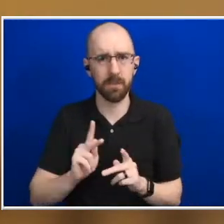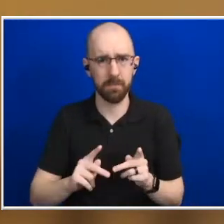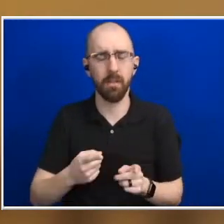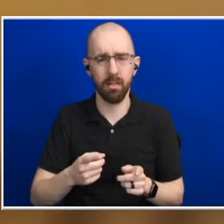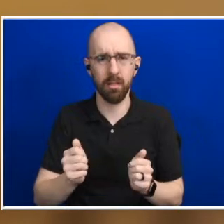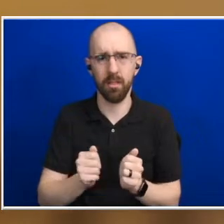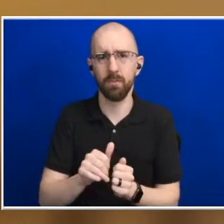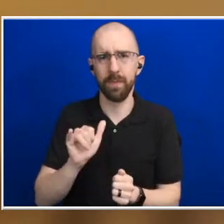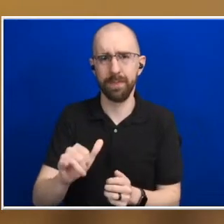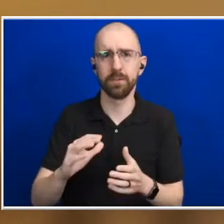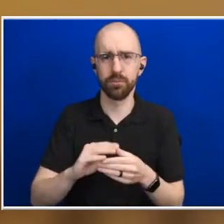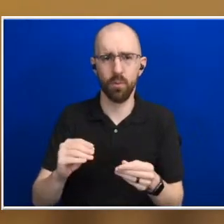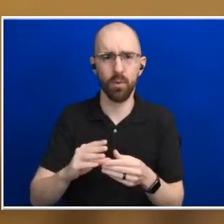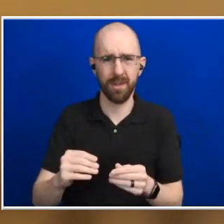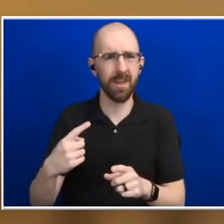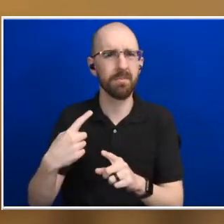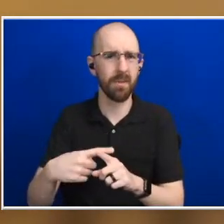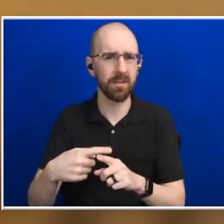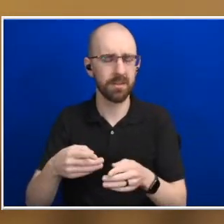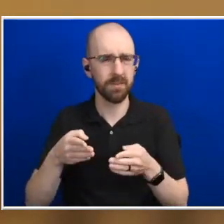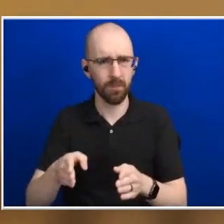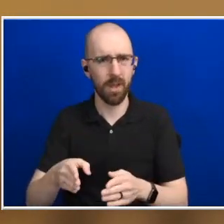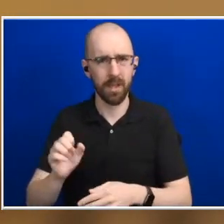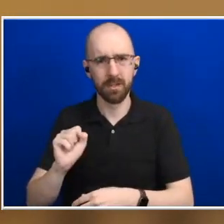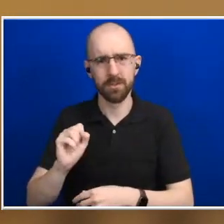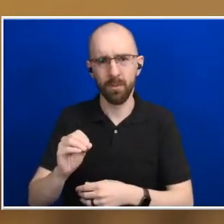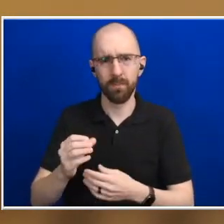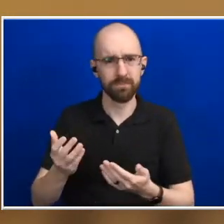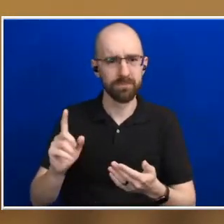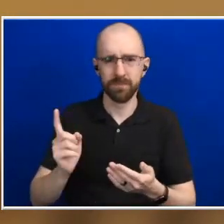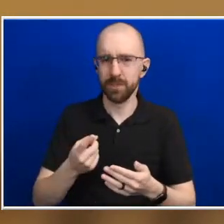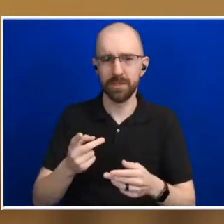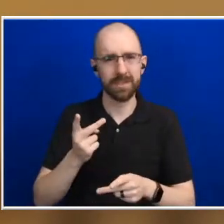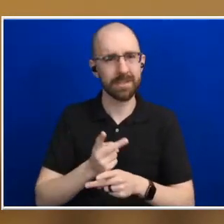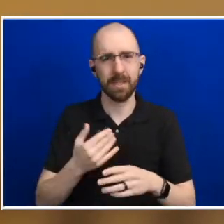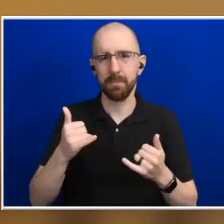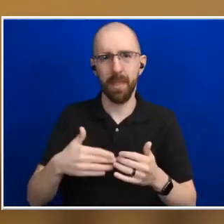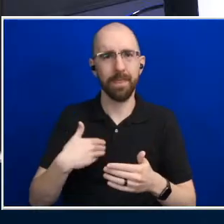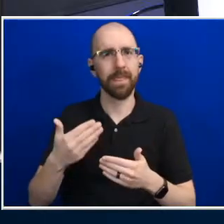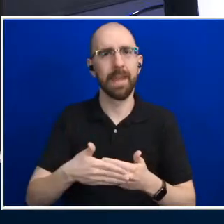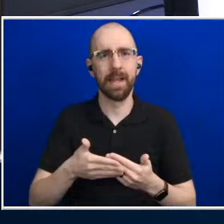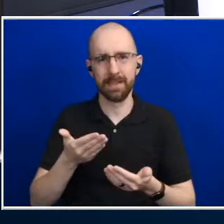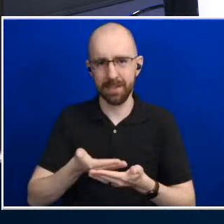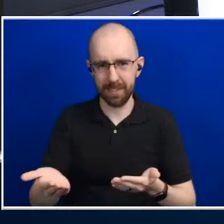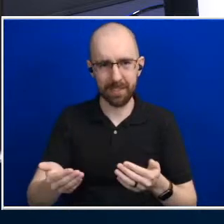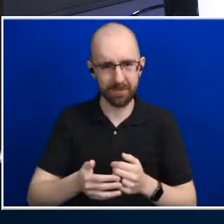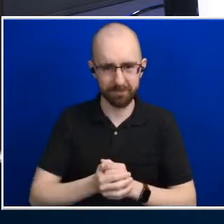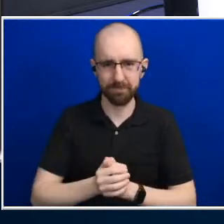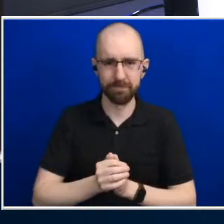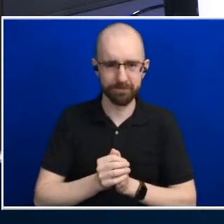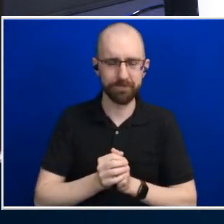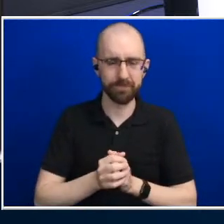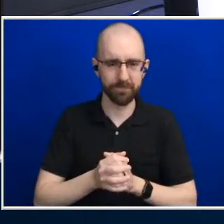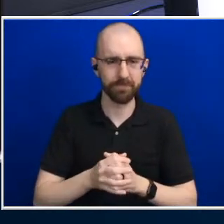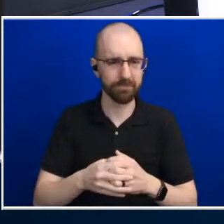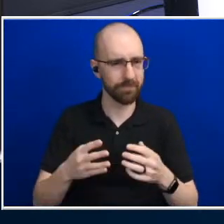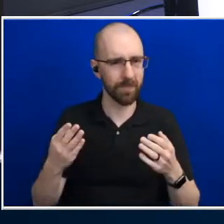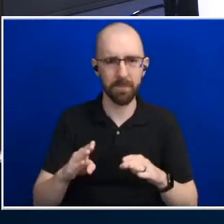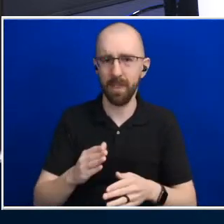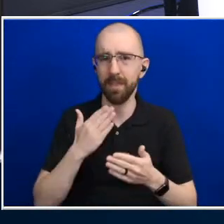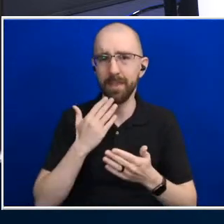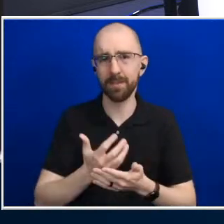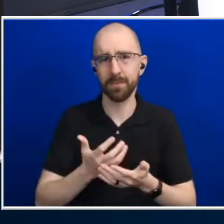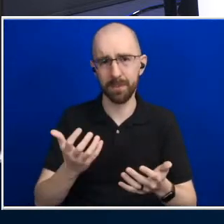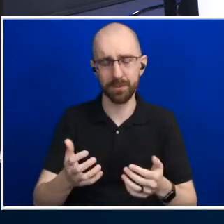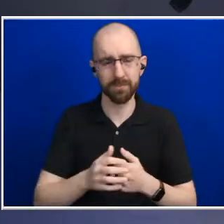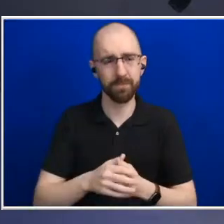story positively, and so he just keep playing the next play, keep playing the next rep. You bet. Thanks so much. Emily, from a